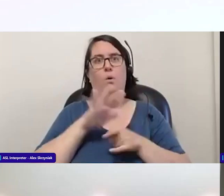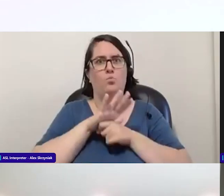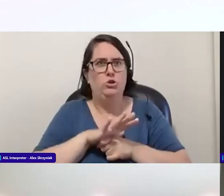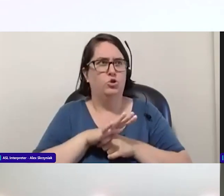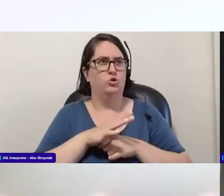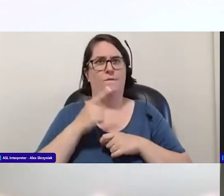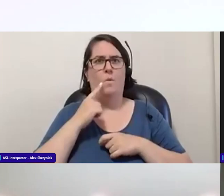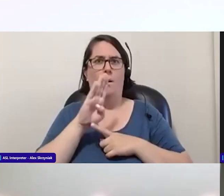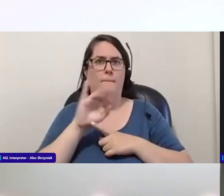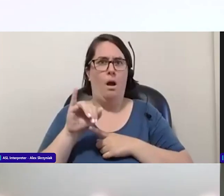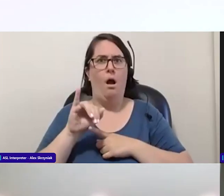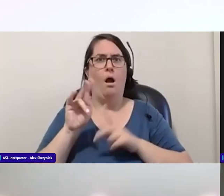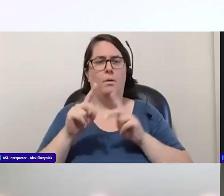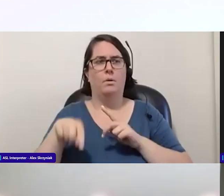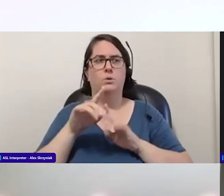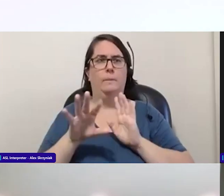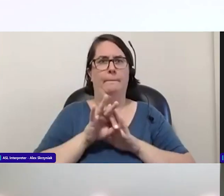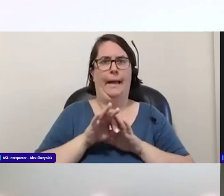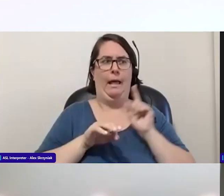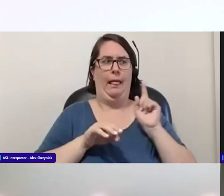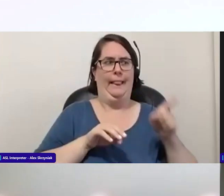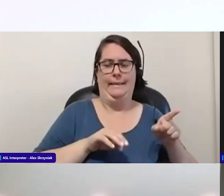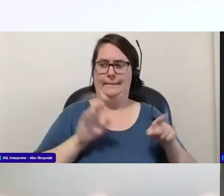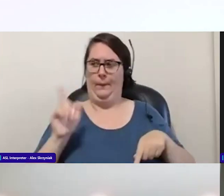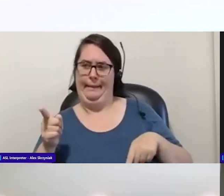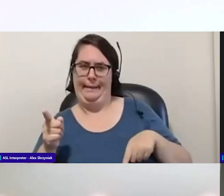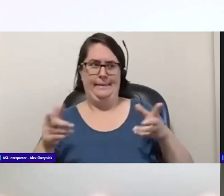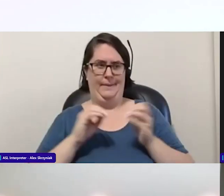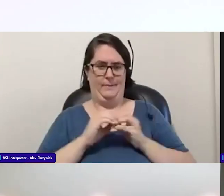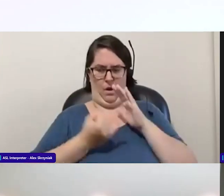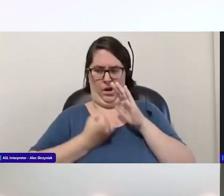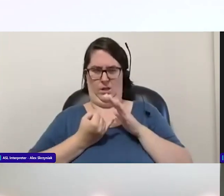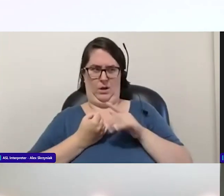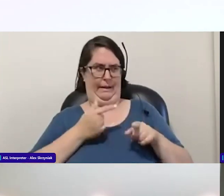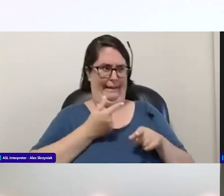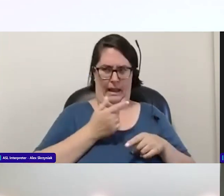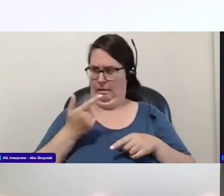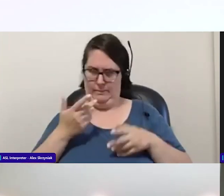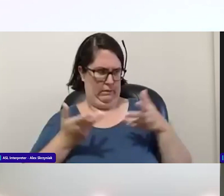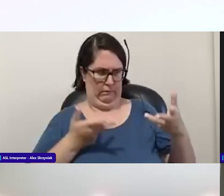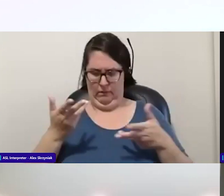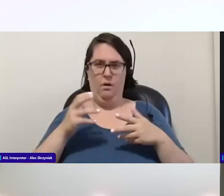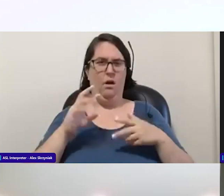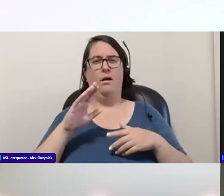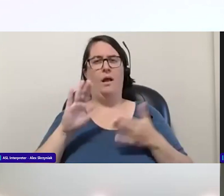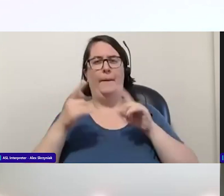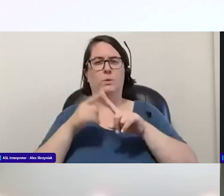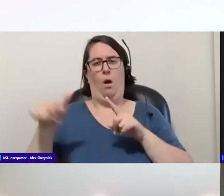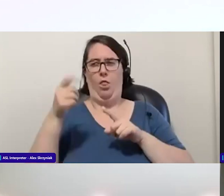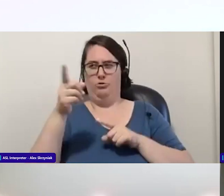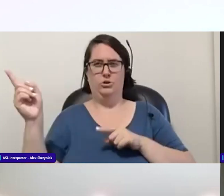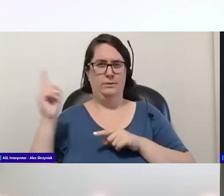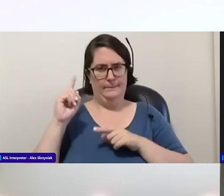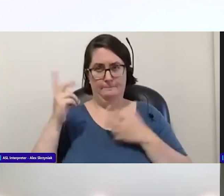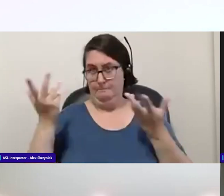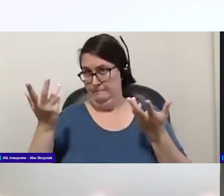for bisexual people to pick a side, leading to more isolation, less likely than other queer people to come out,